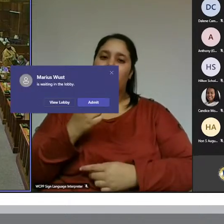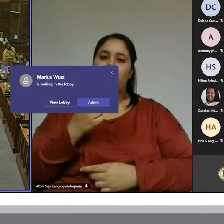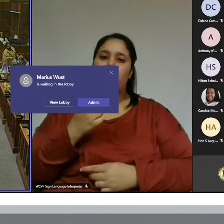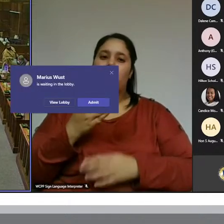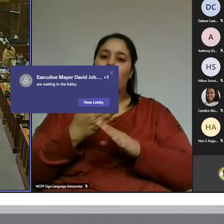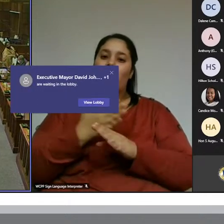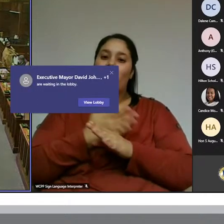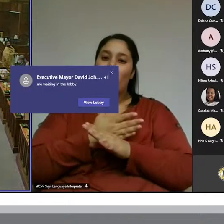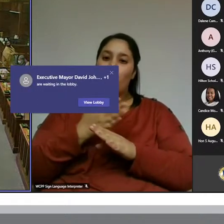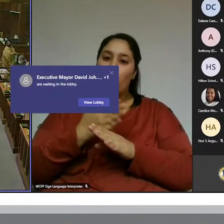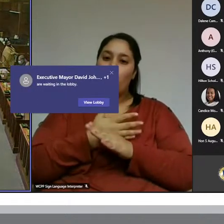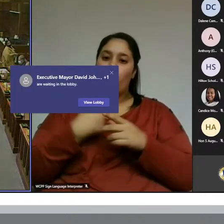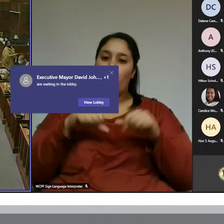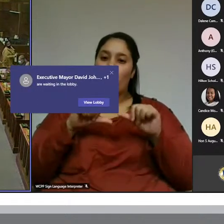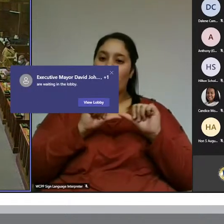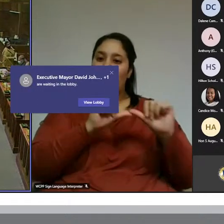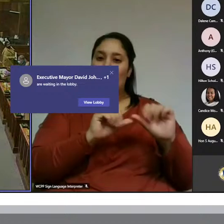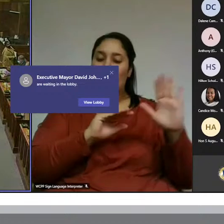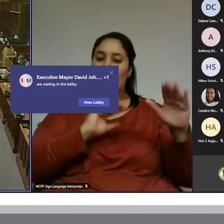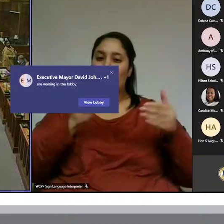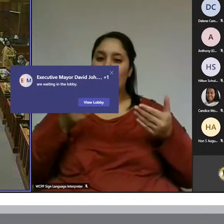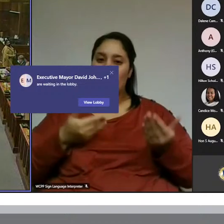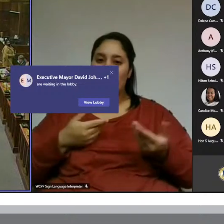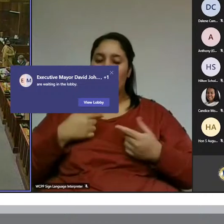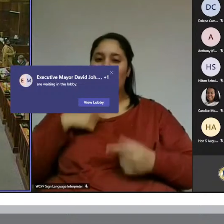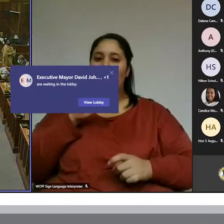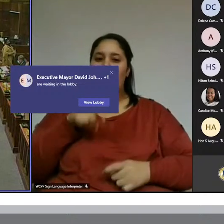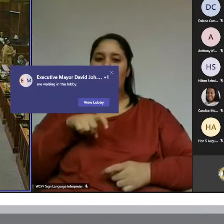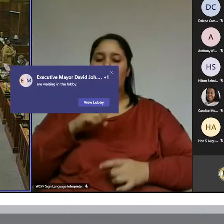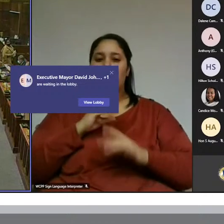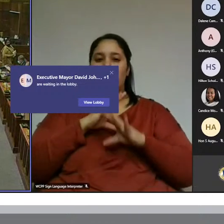Before we continue with the introductions, let me just